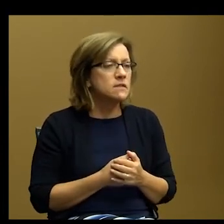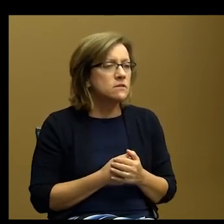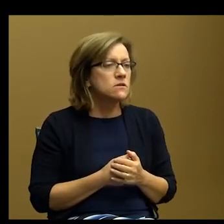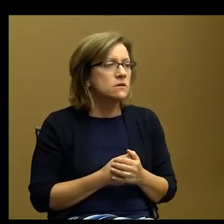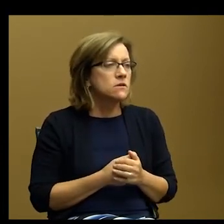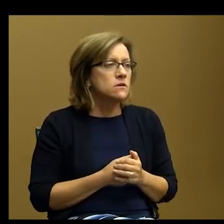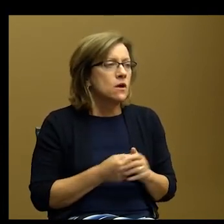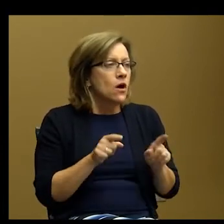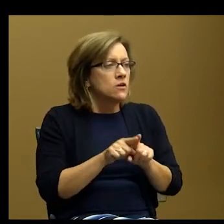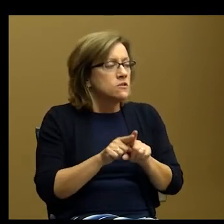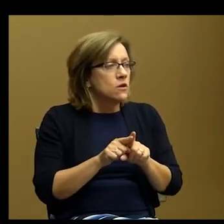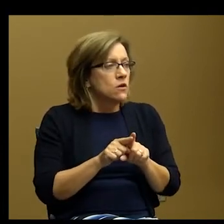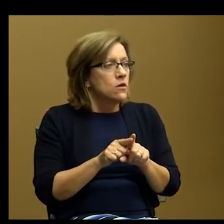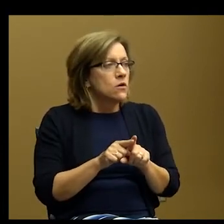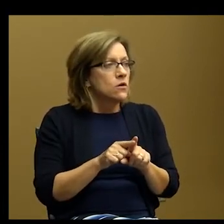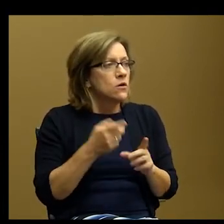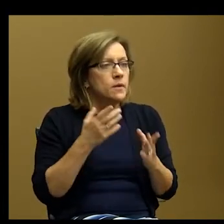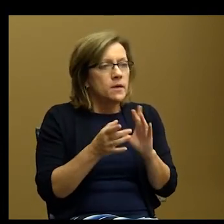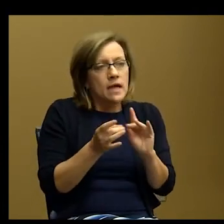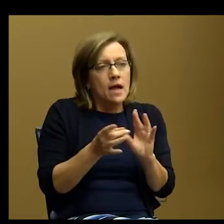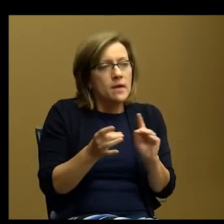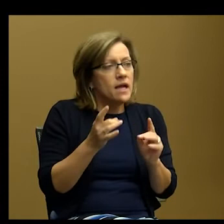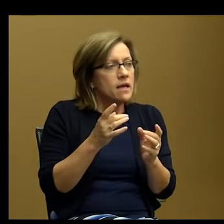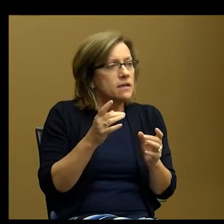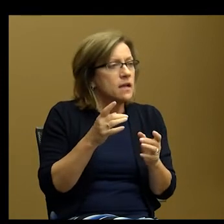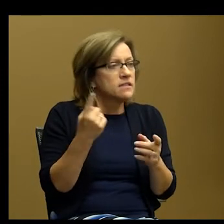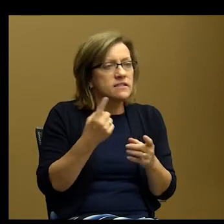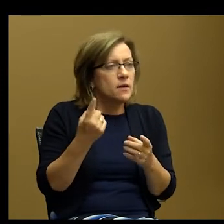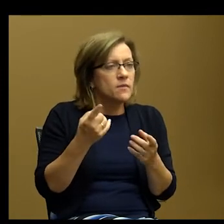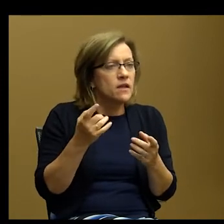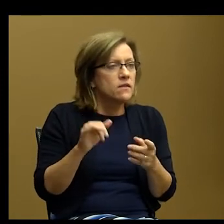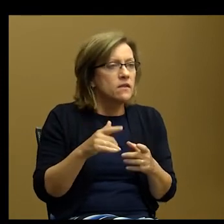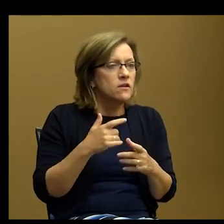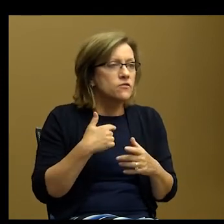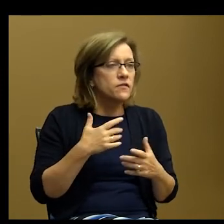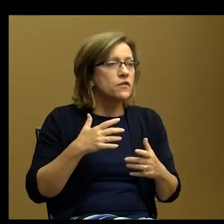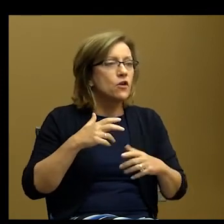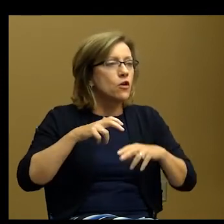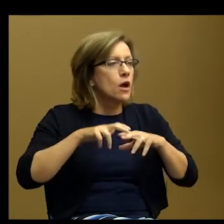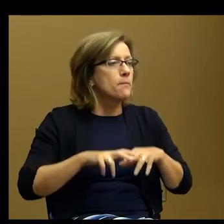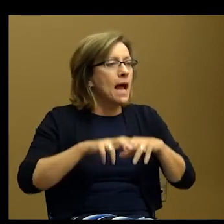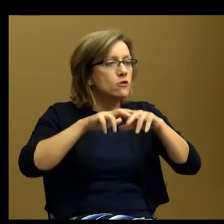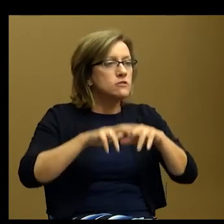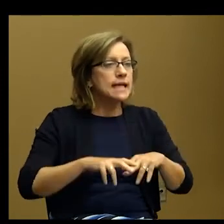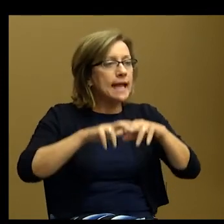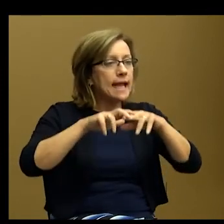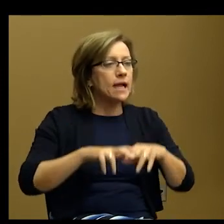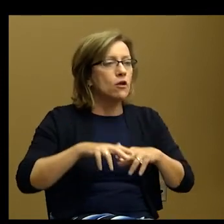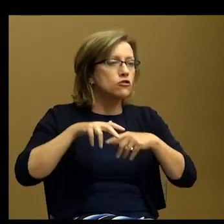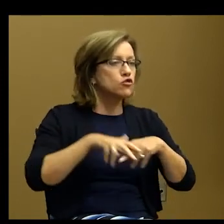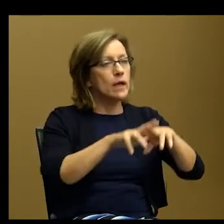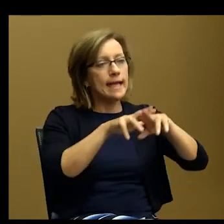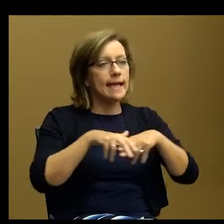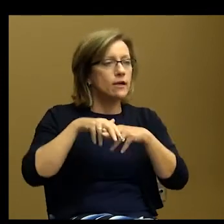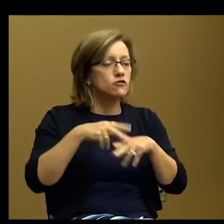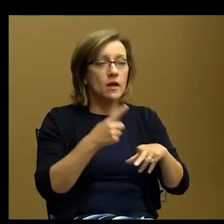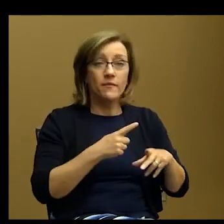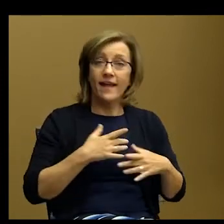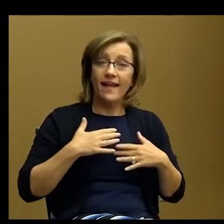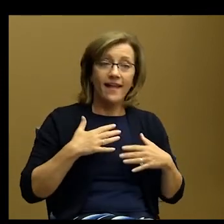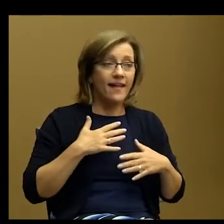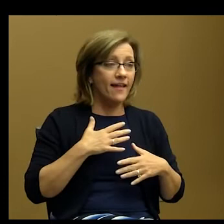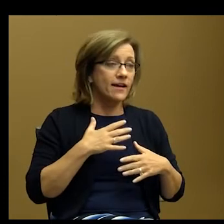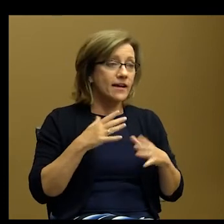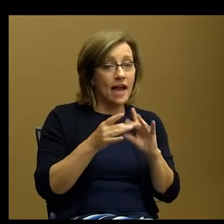also will comment on an action like, that's fun, if they're bouncing or they're swinging or they're playing or you're doing things like